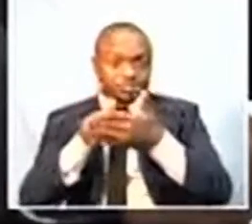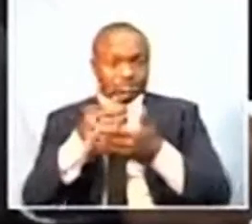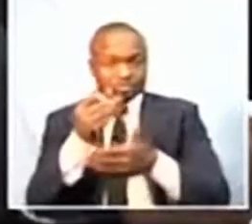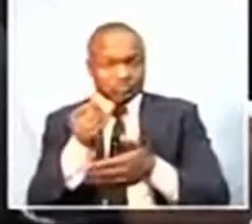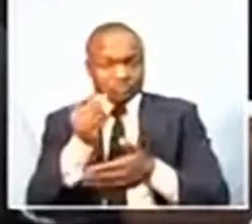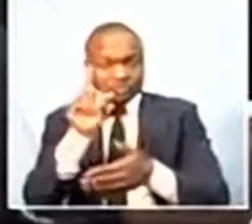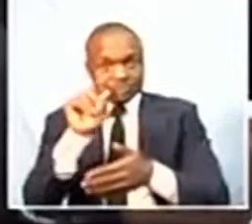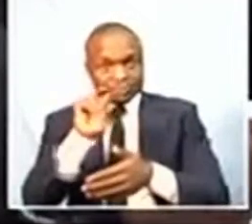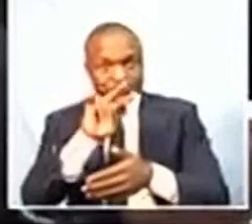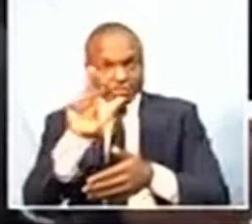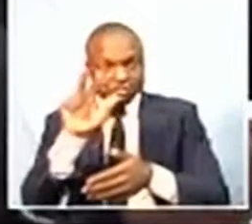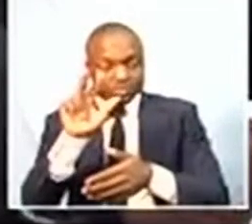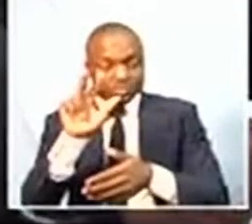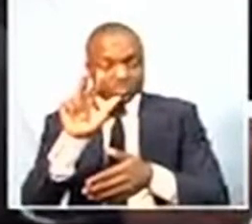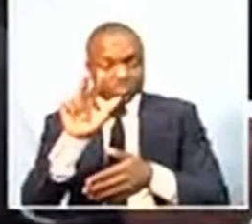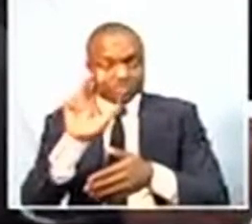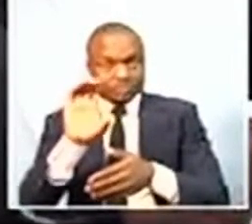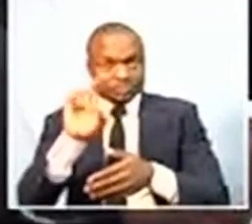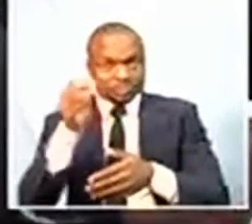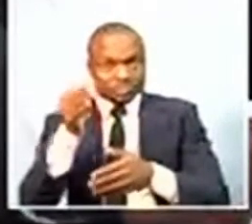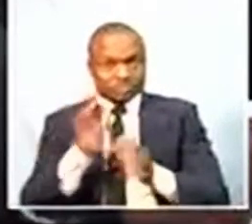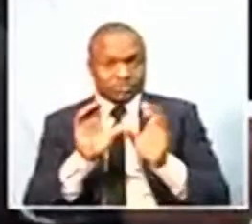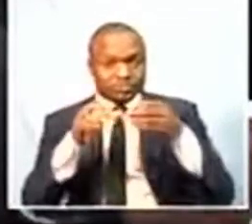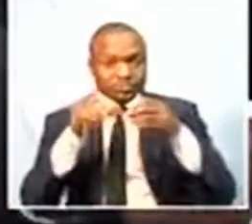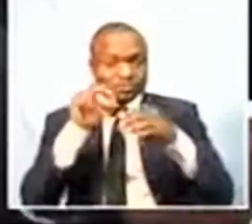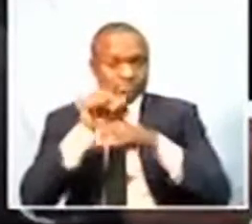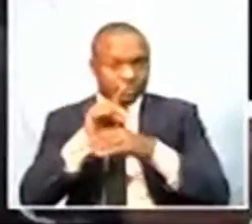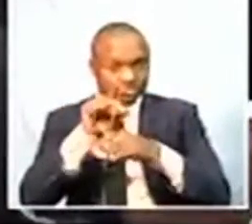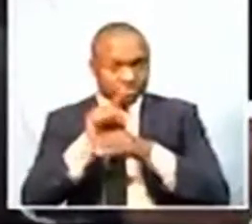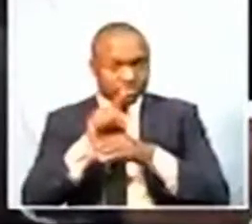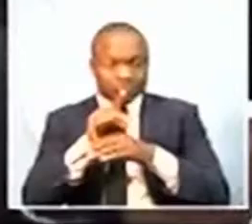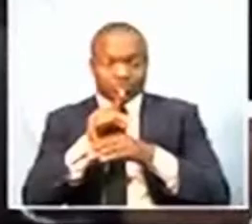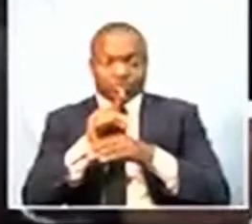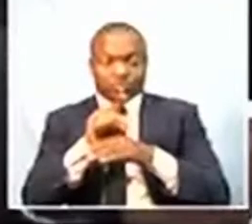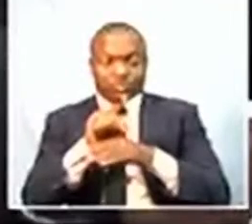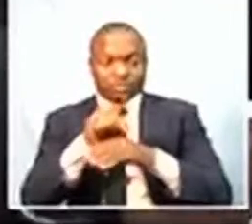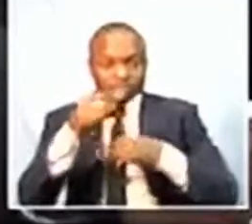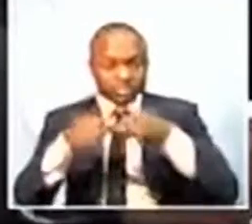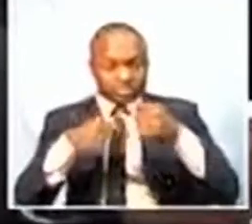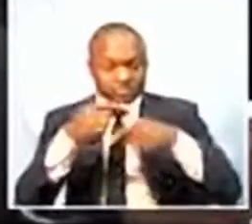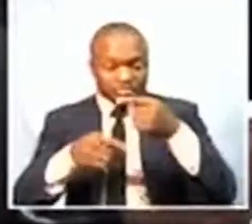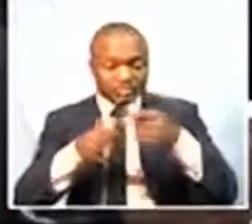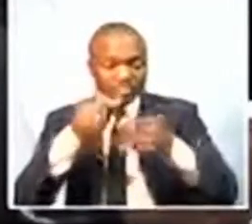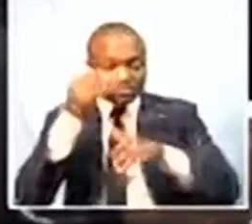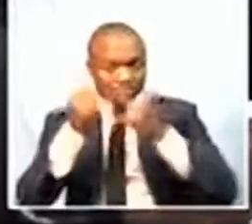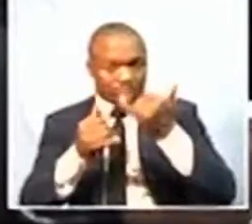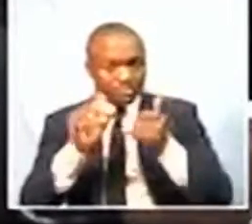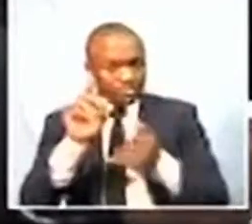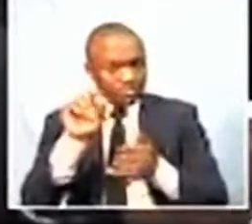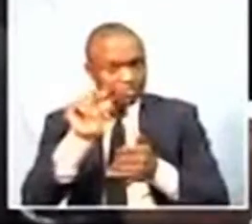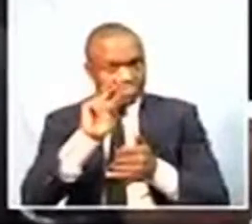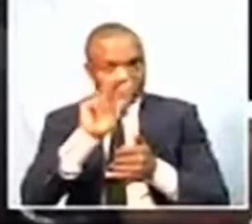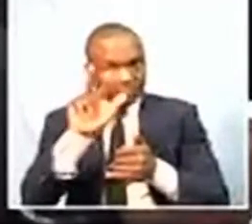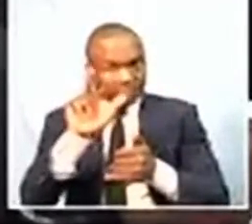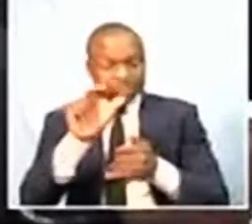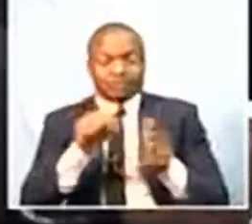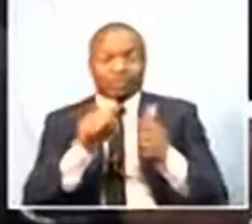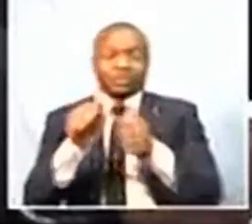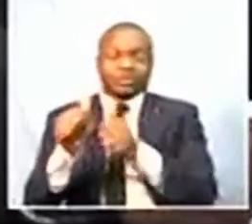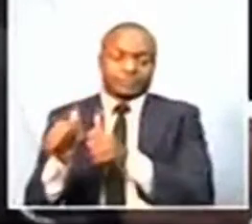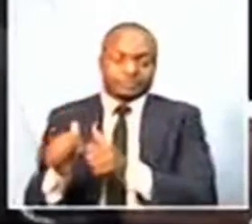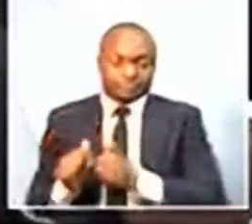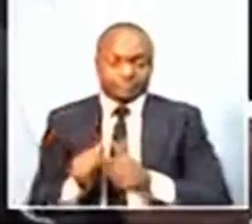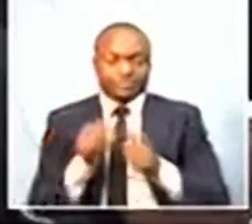the 2023 CDF community projects that were ongoing at the end of 2023. Action